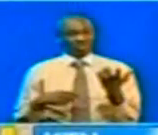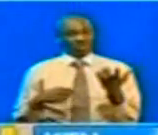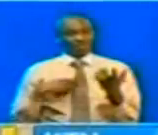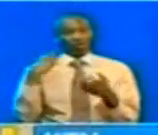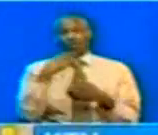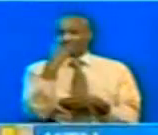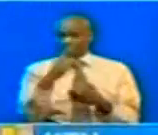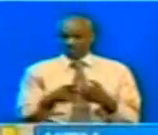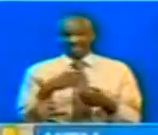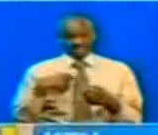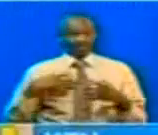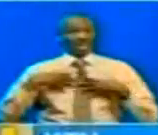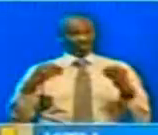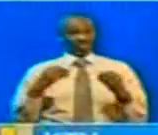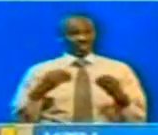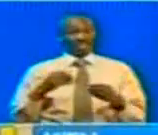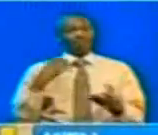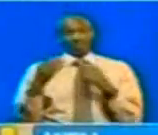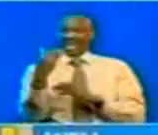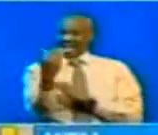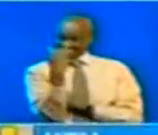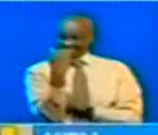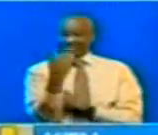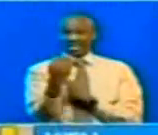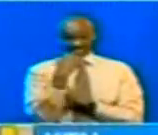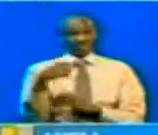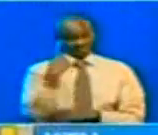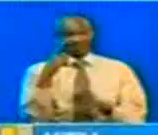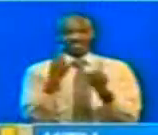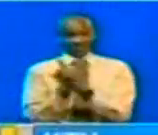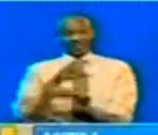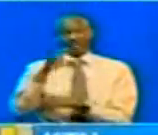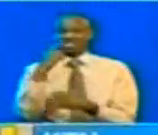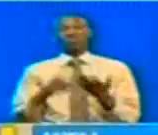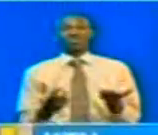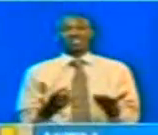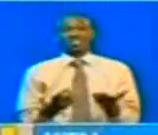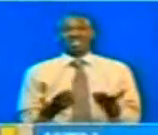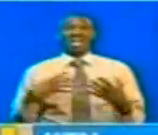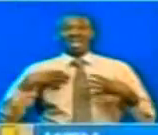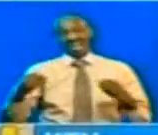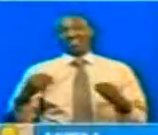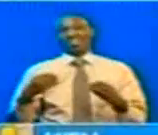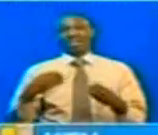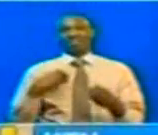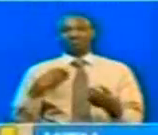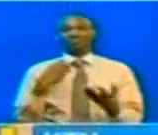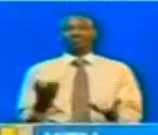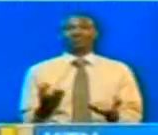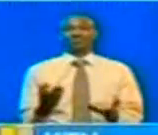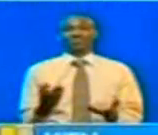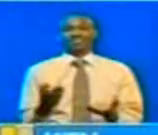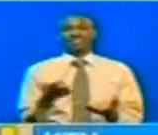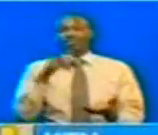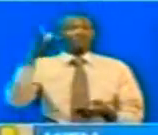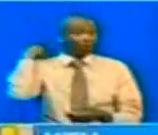I always pose when it comes to health is we need to ask ourselves, in many of these counties where we say that the health structures don't look good, what were they